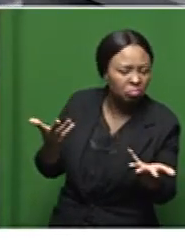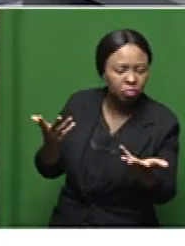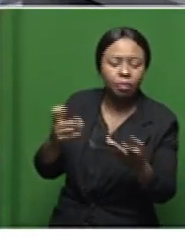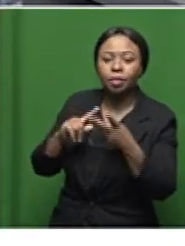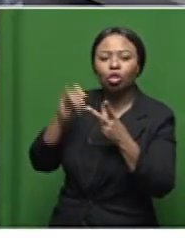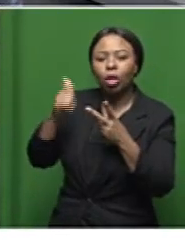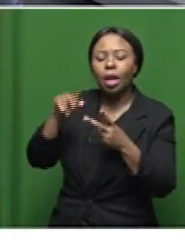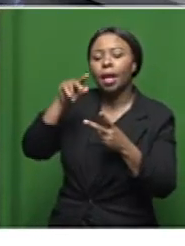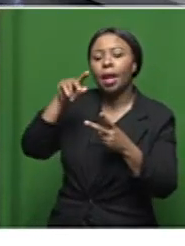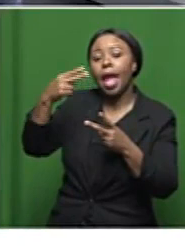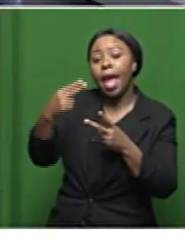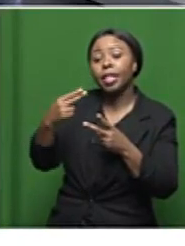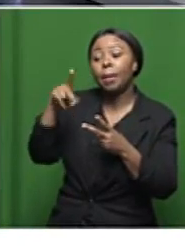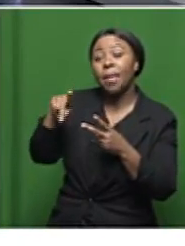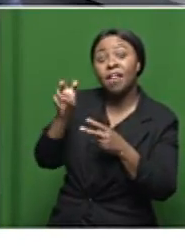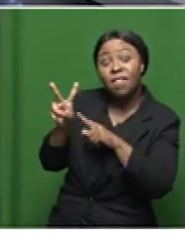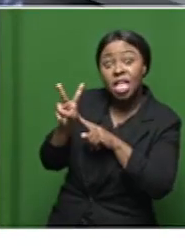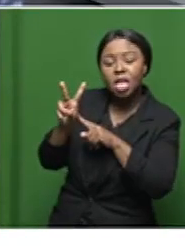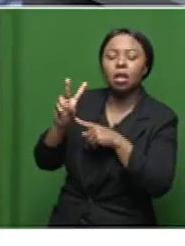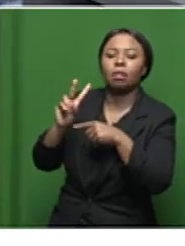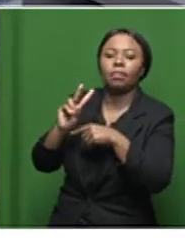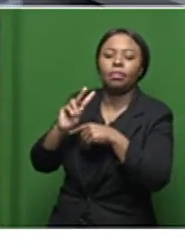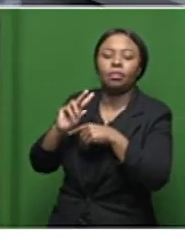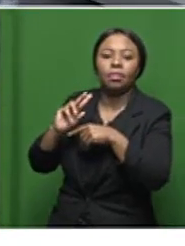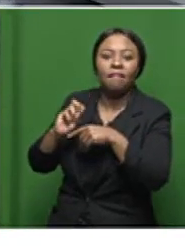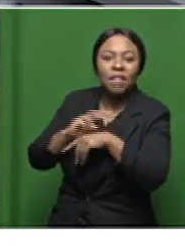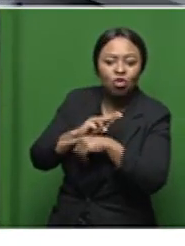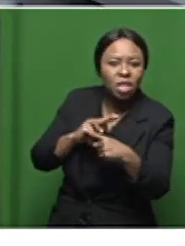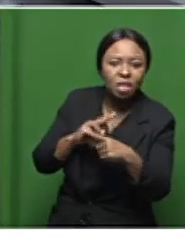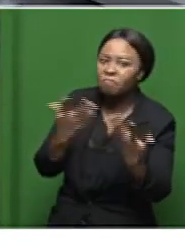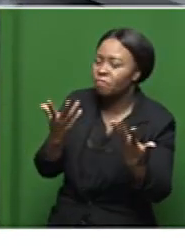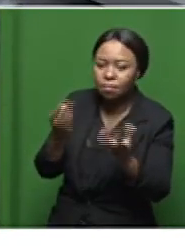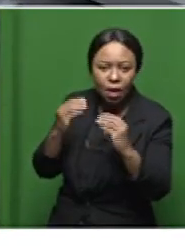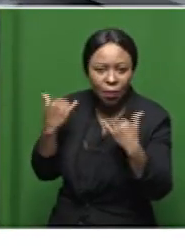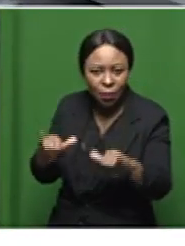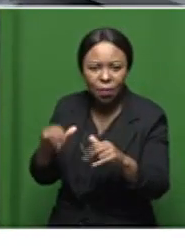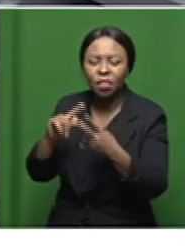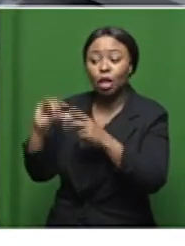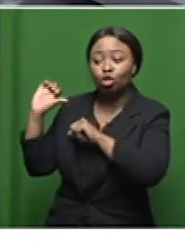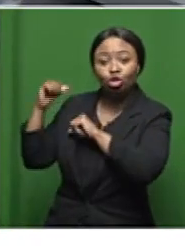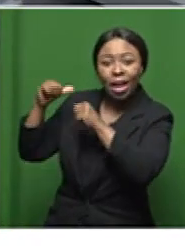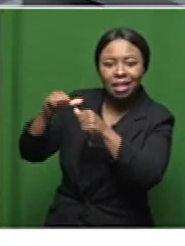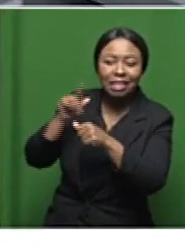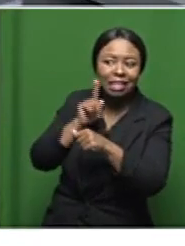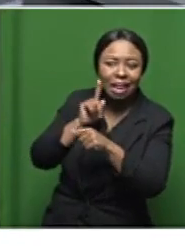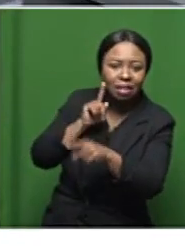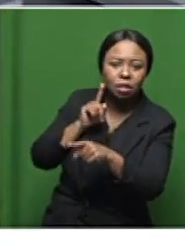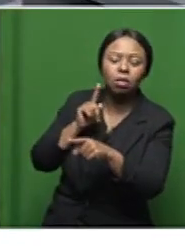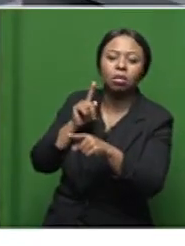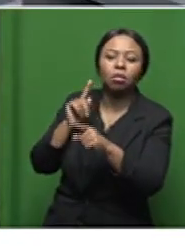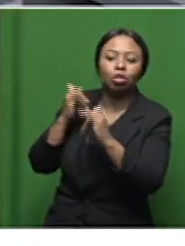for HPV of the virus itself. They didn't pick up anything, and then they did a genetic test. And I think that's when I started